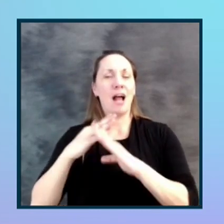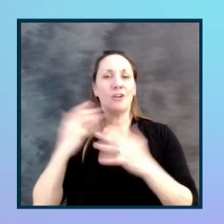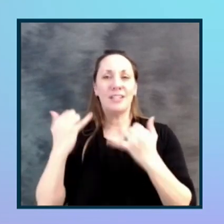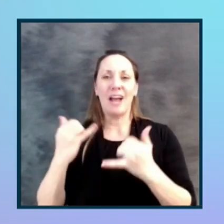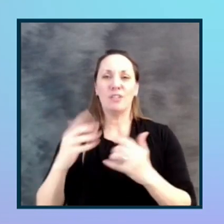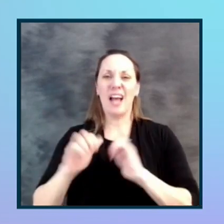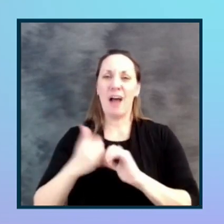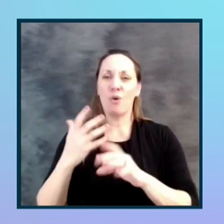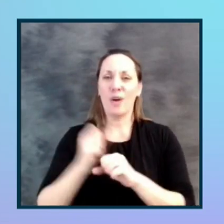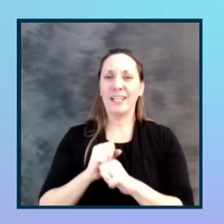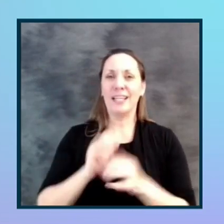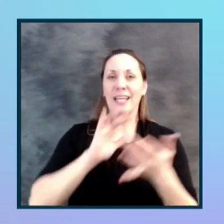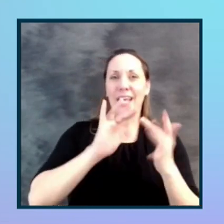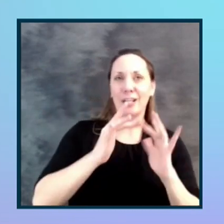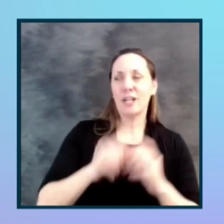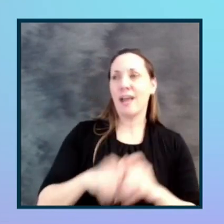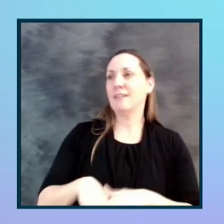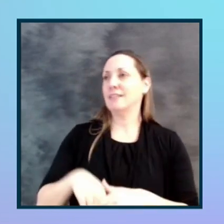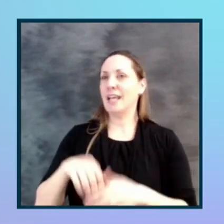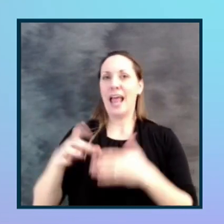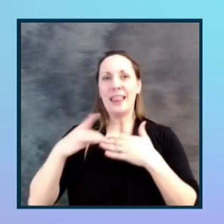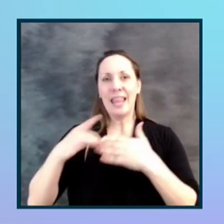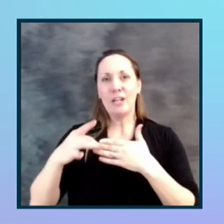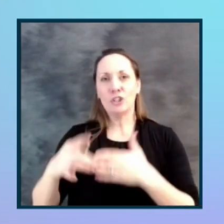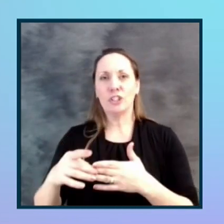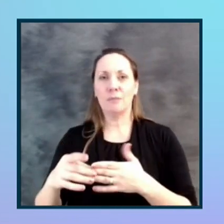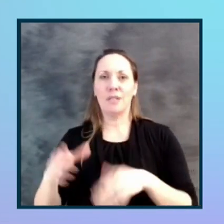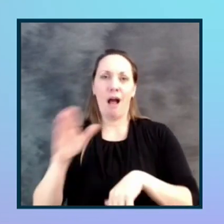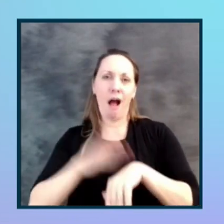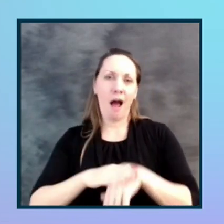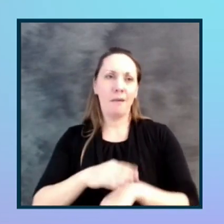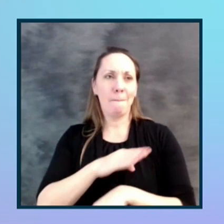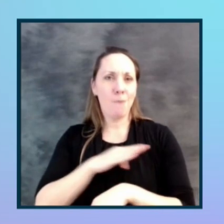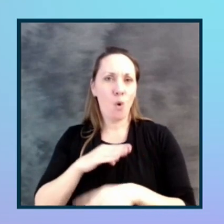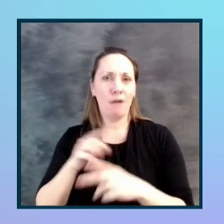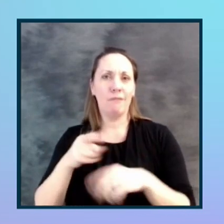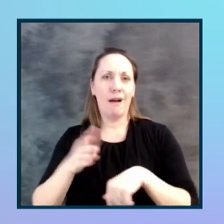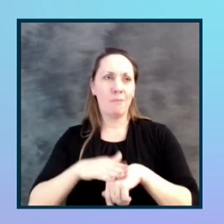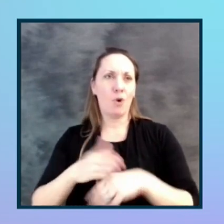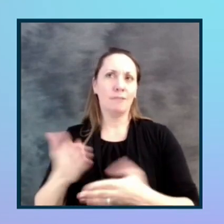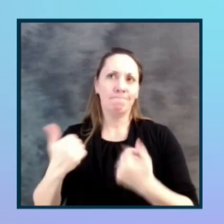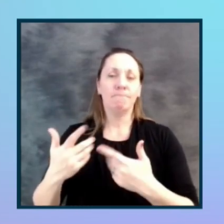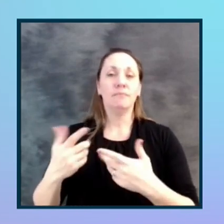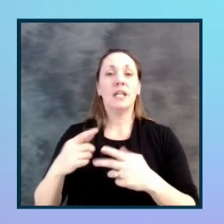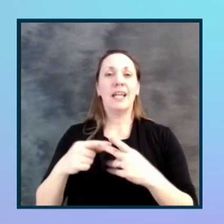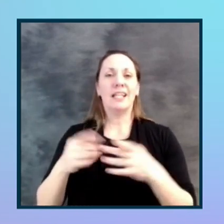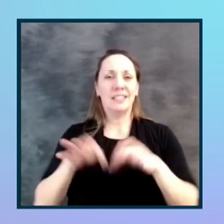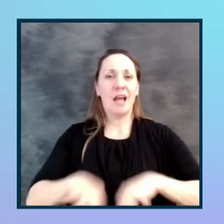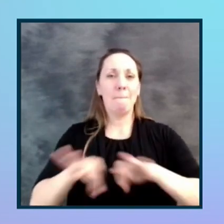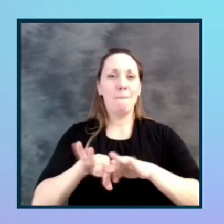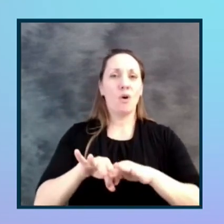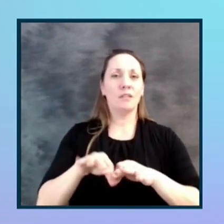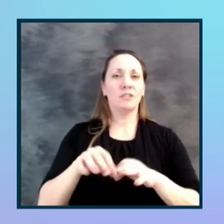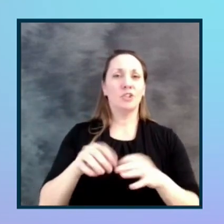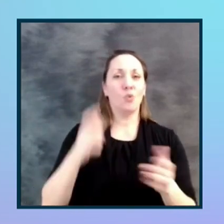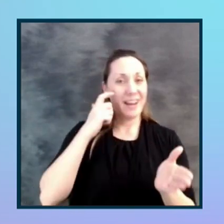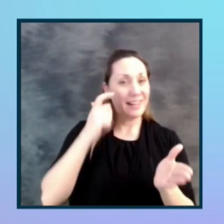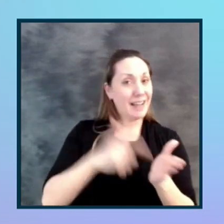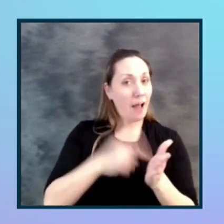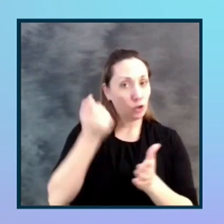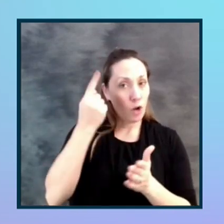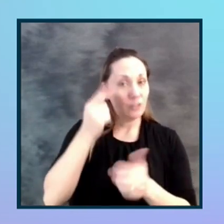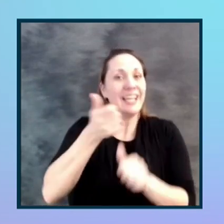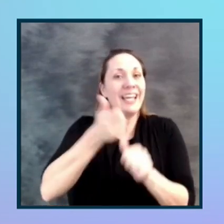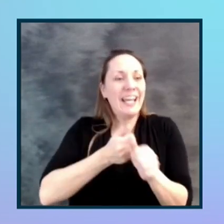engineering leadership on board? How do I get product management on board? And it's important to acknowledge and understand that each discipline or